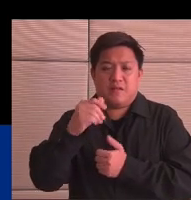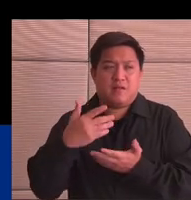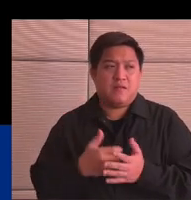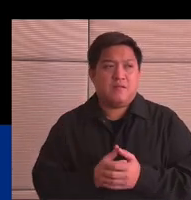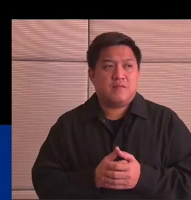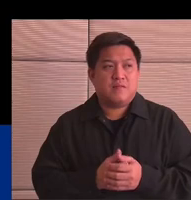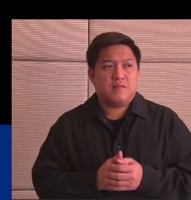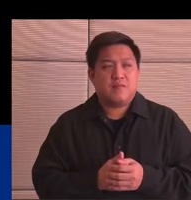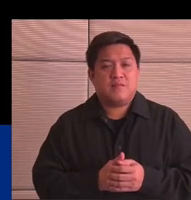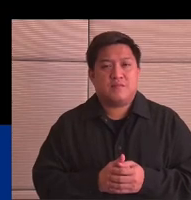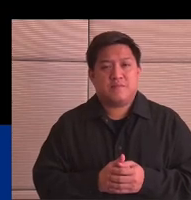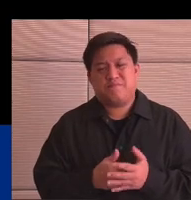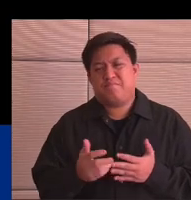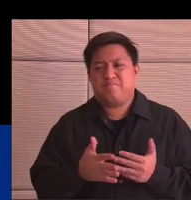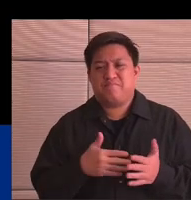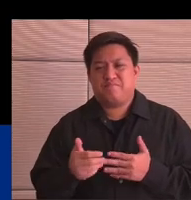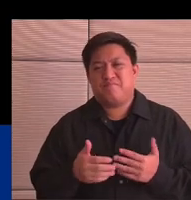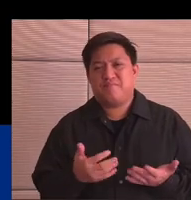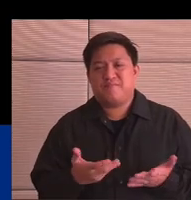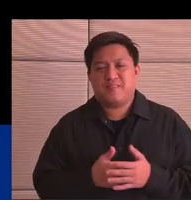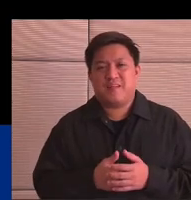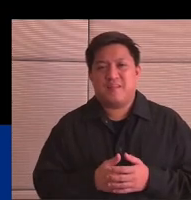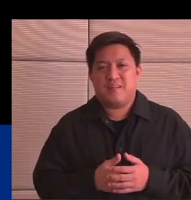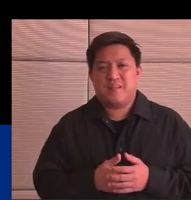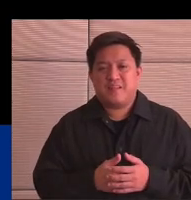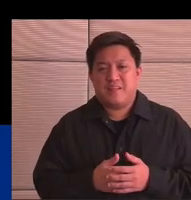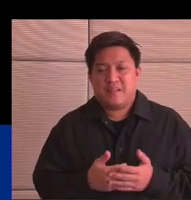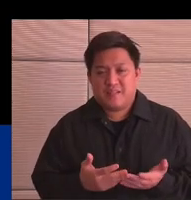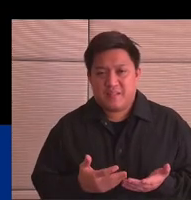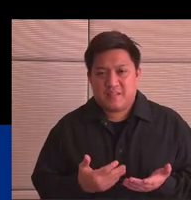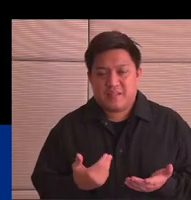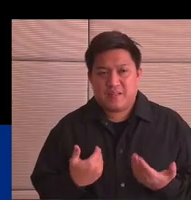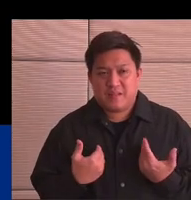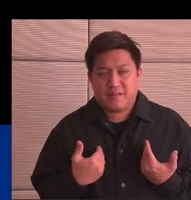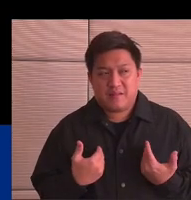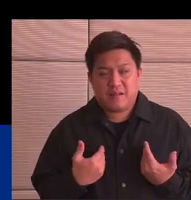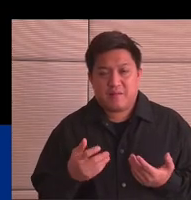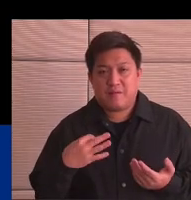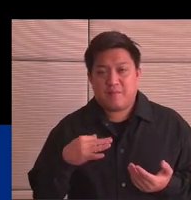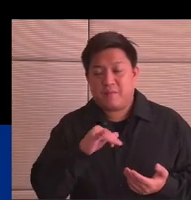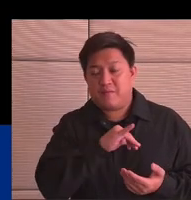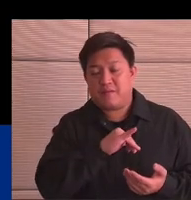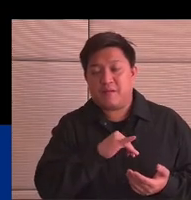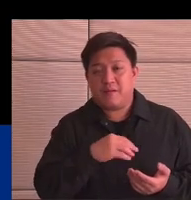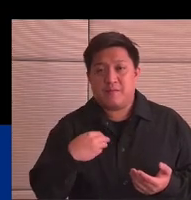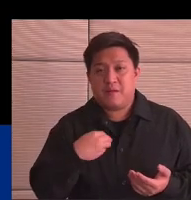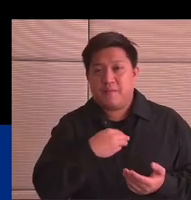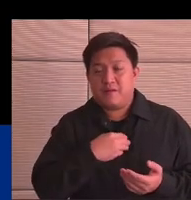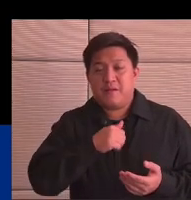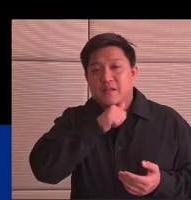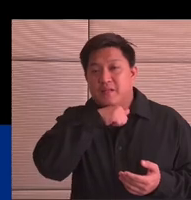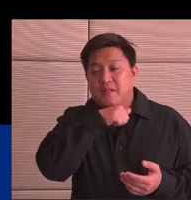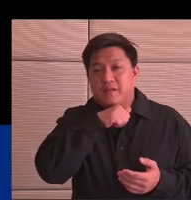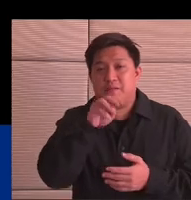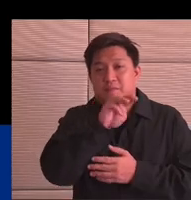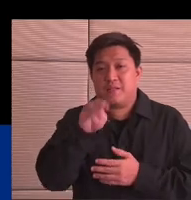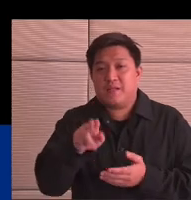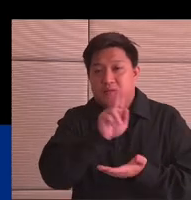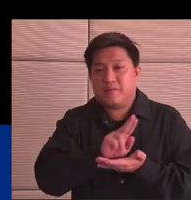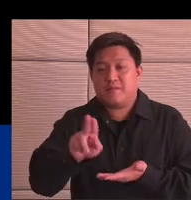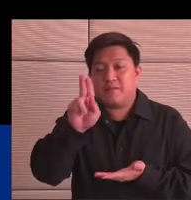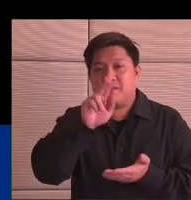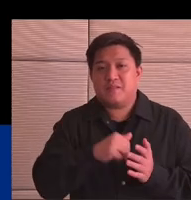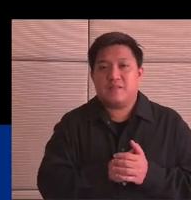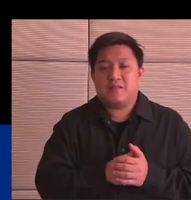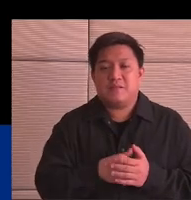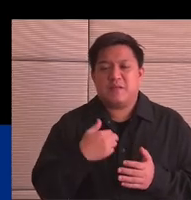now. Anyway, right now, I had also until recently been a faculty member of the Ateneo de Manila University, but I